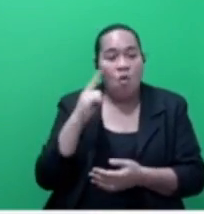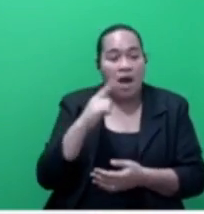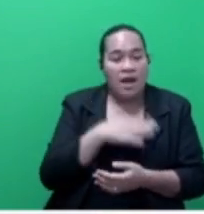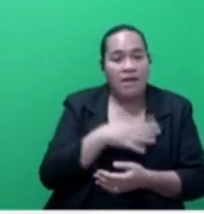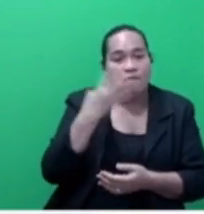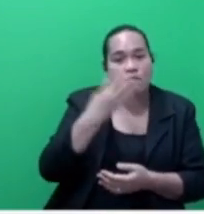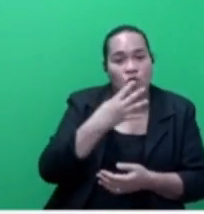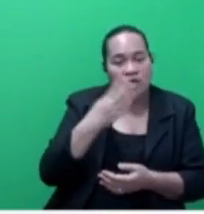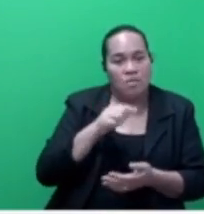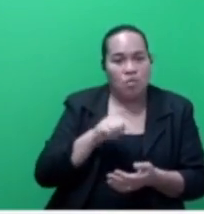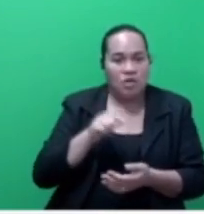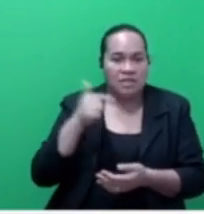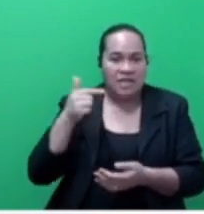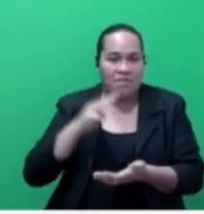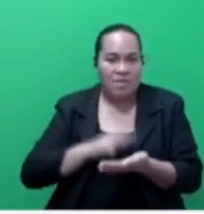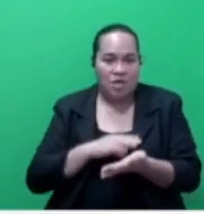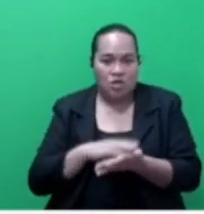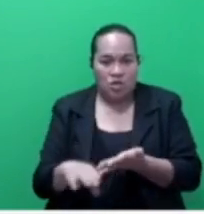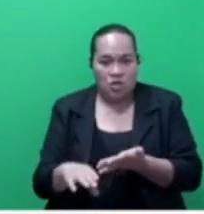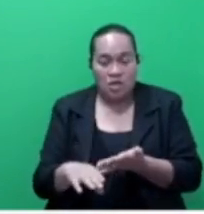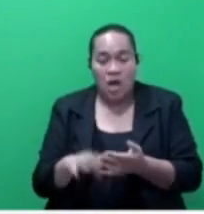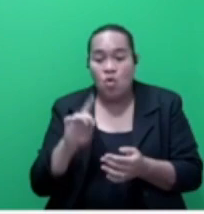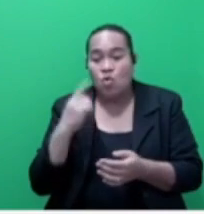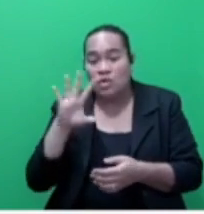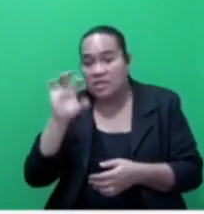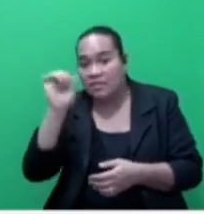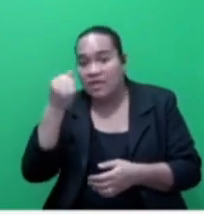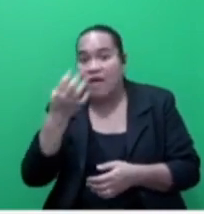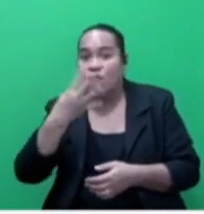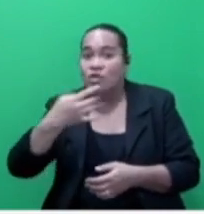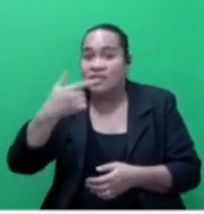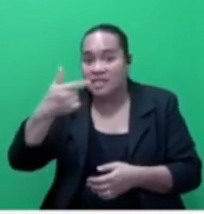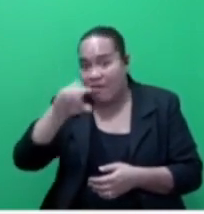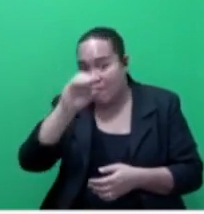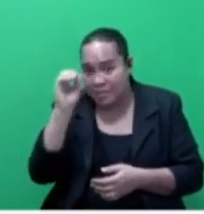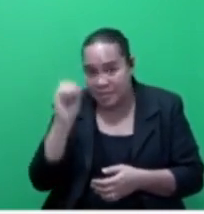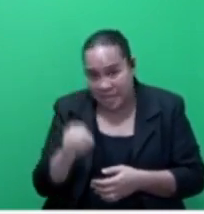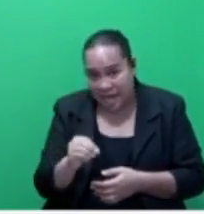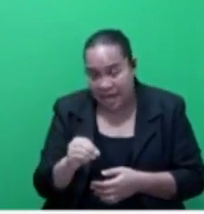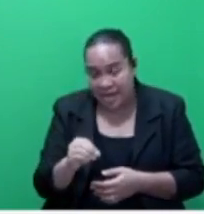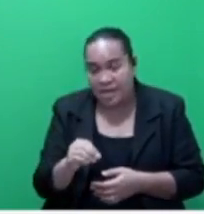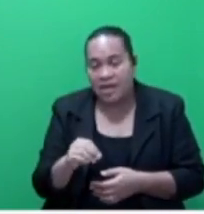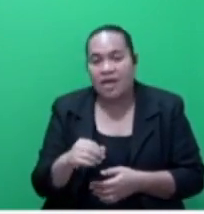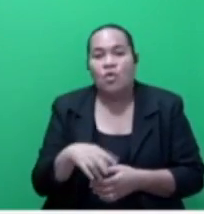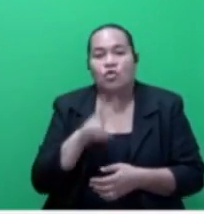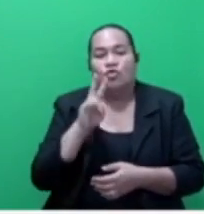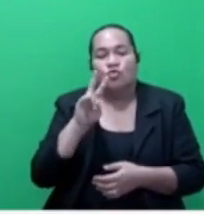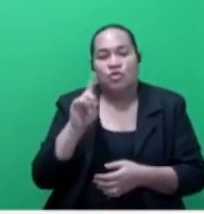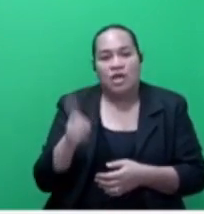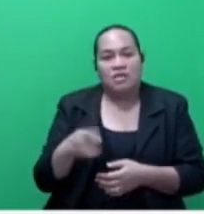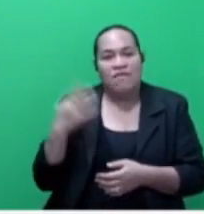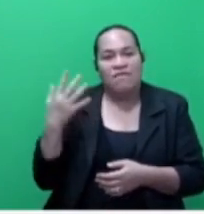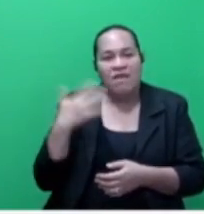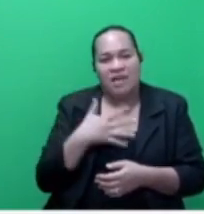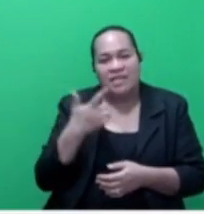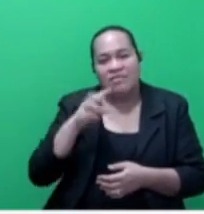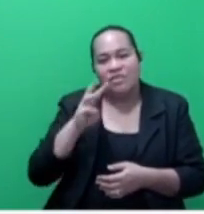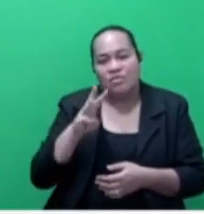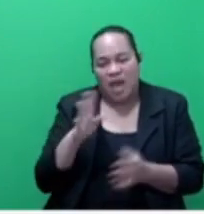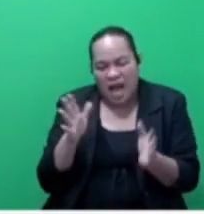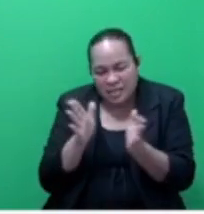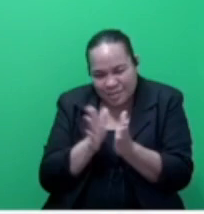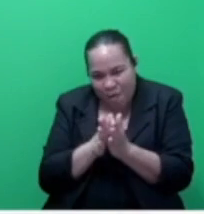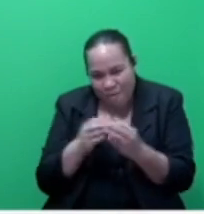million. Of the successful applicants, 47%, or 2,573, are micro